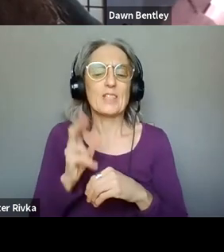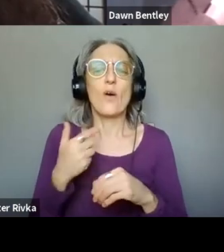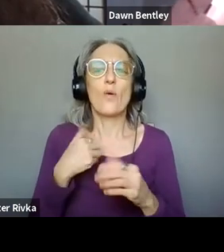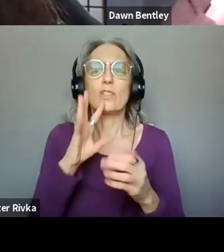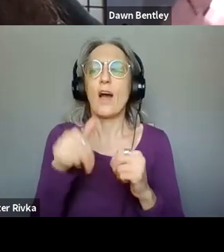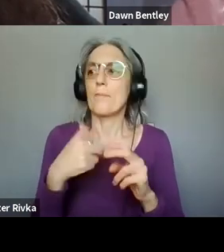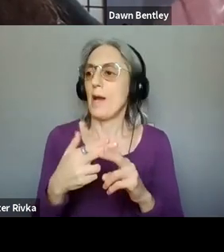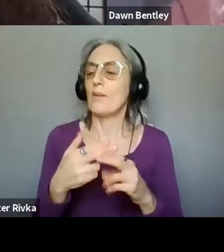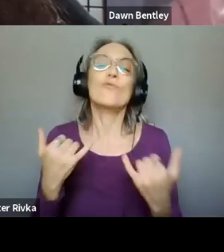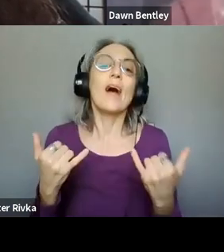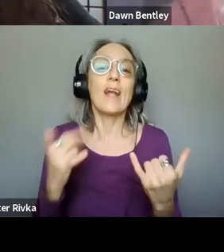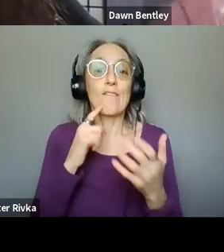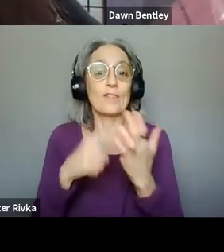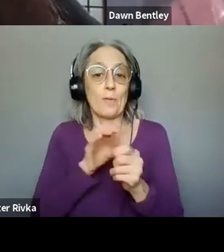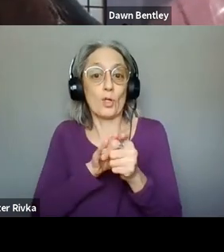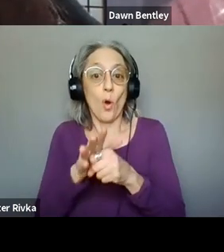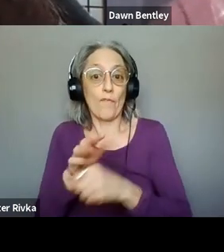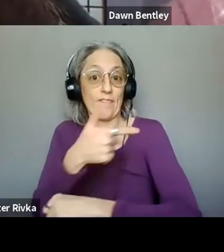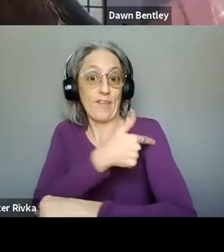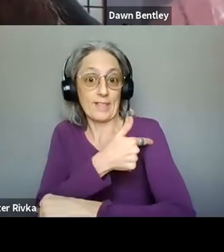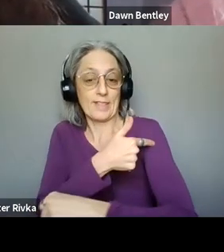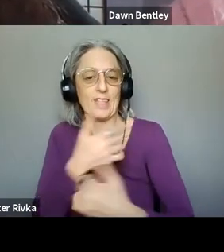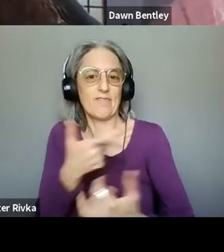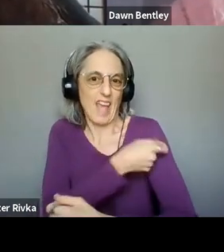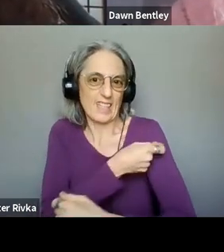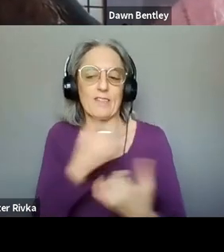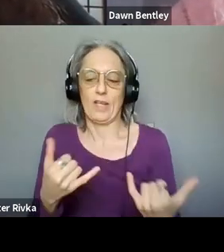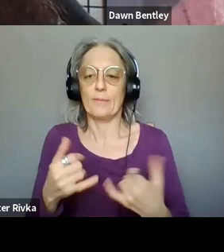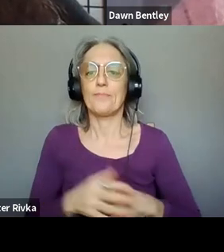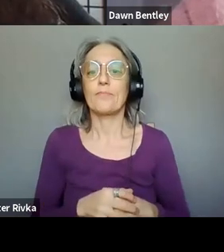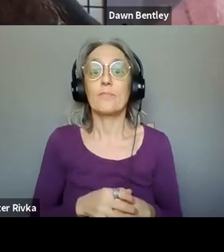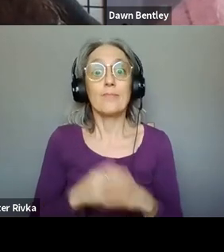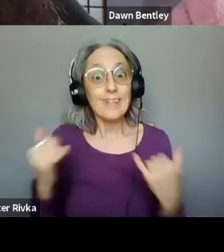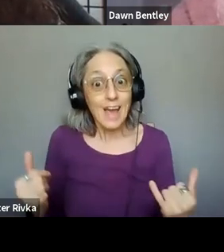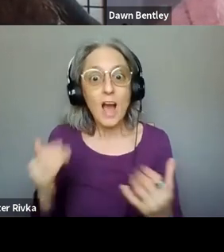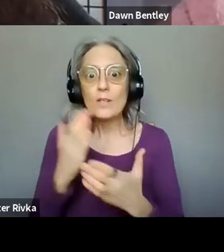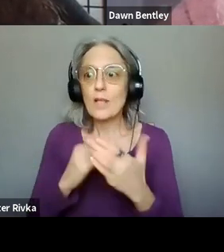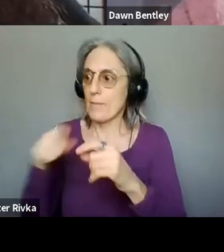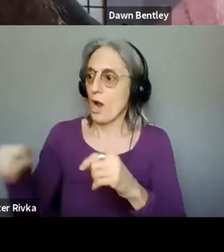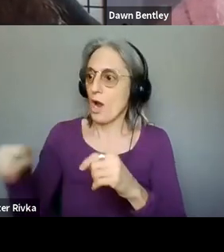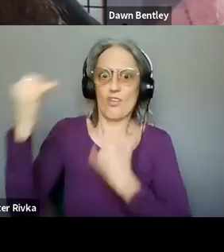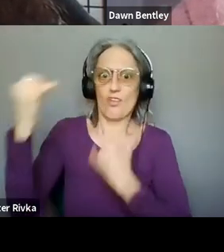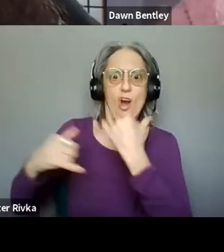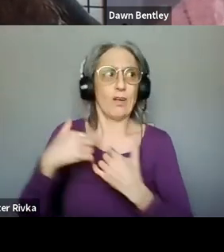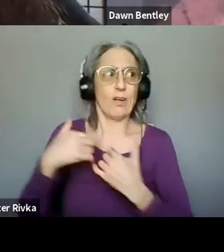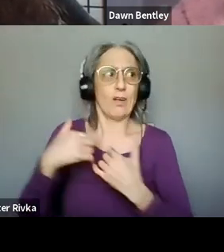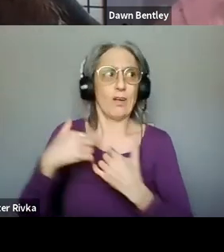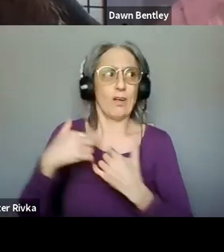is COVID vaccinations, and we have guardians calling us saying, "What do I